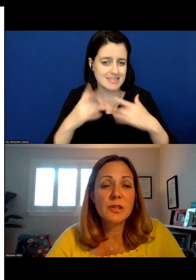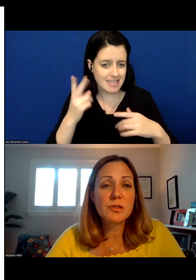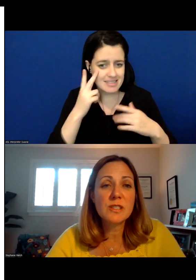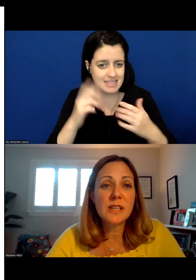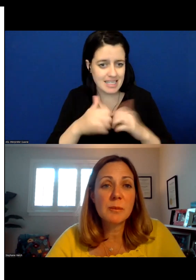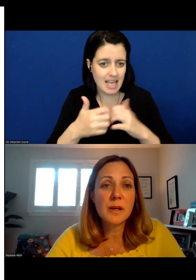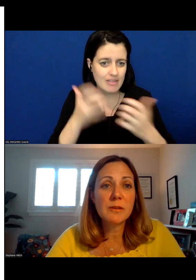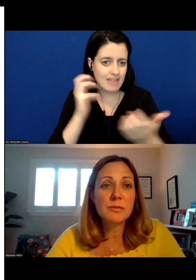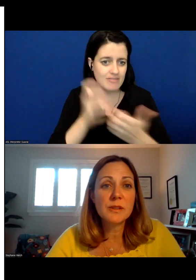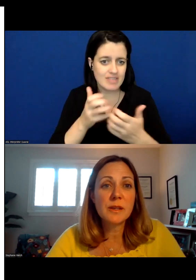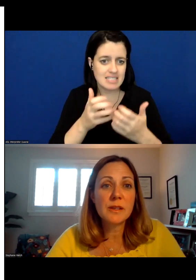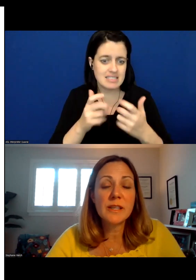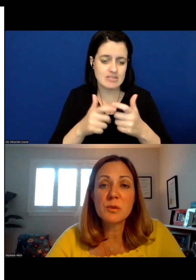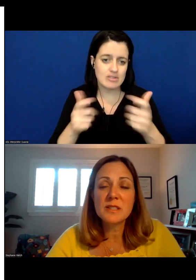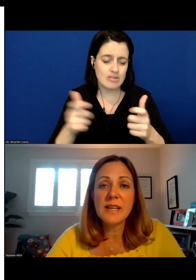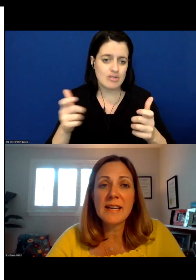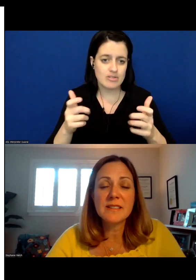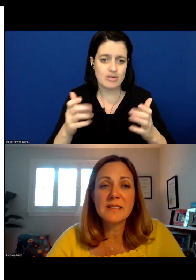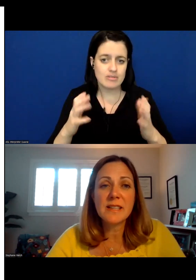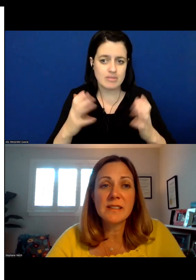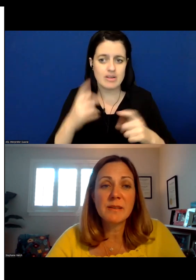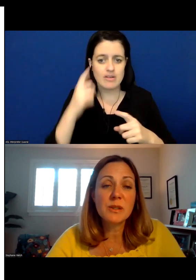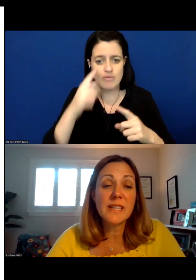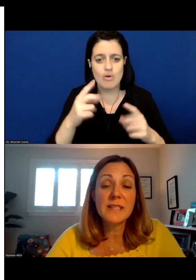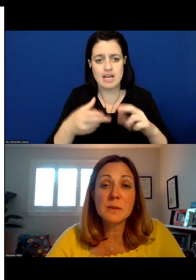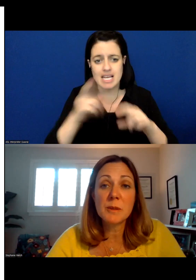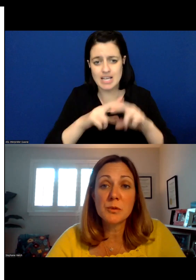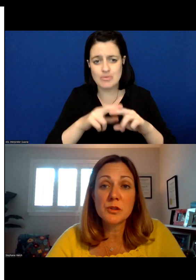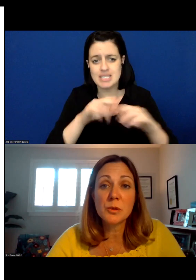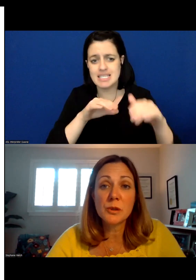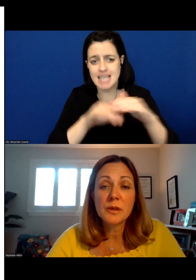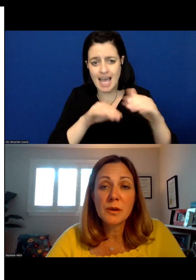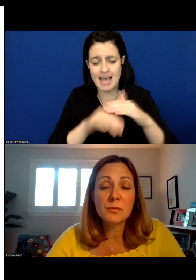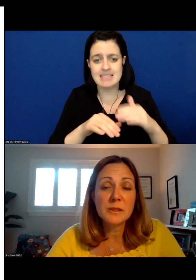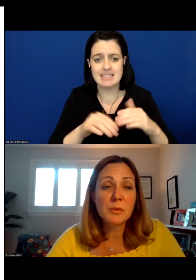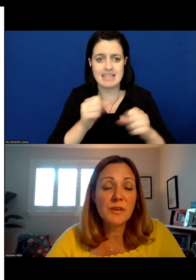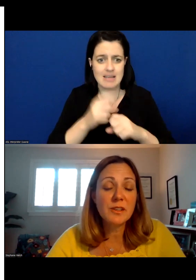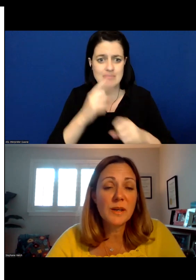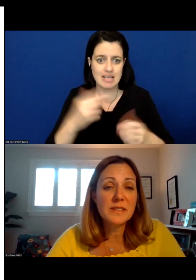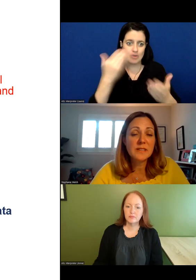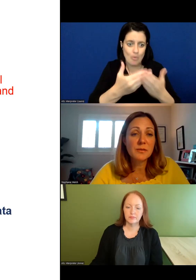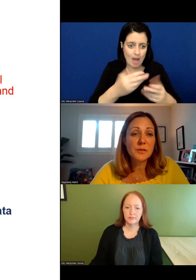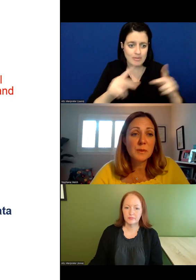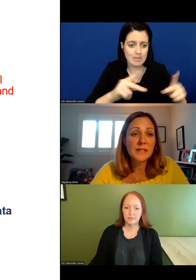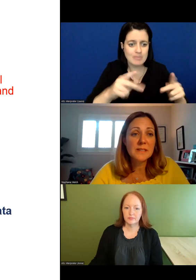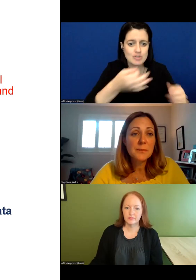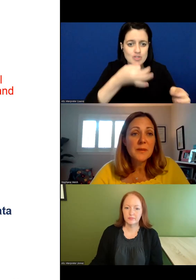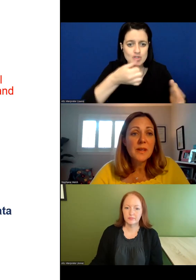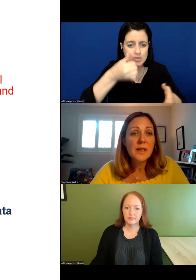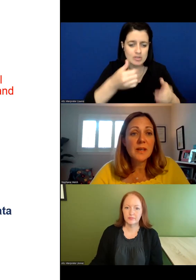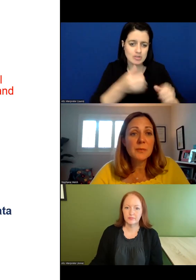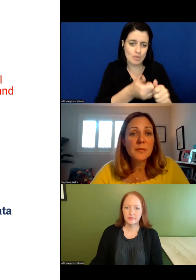the larger scheme of increasing access and really getting to people sooner, hopefully to prevent crisis in the first